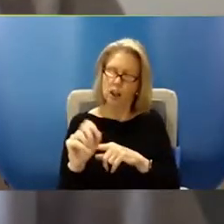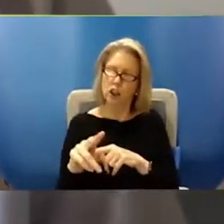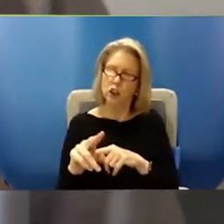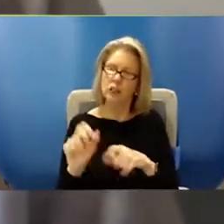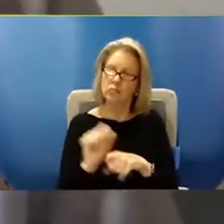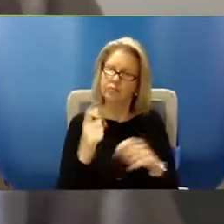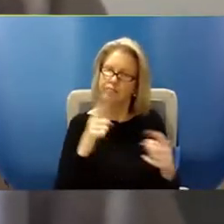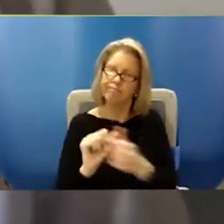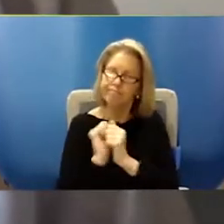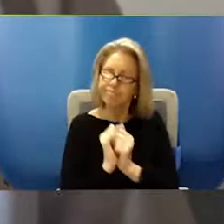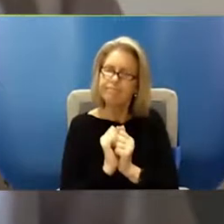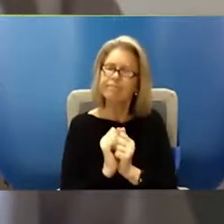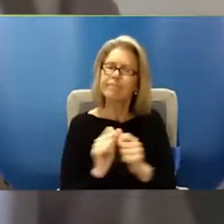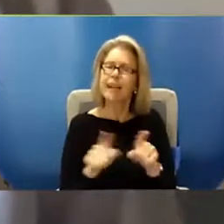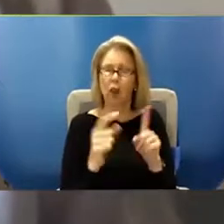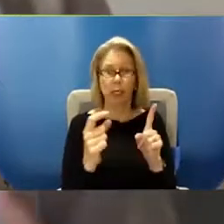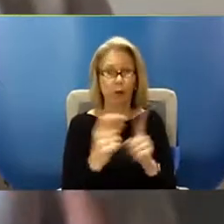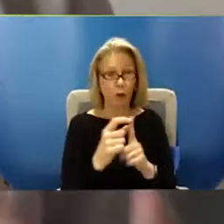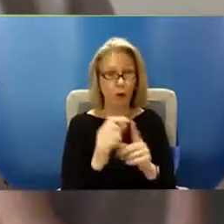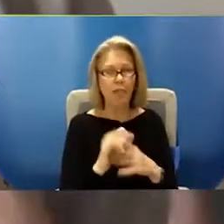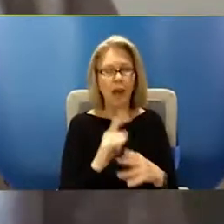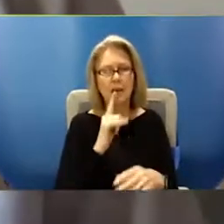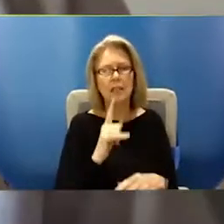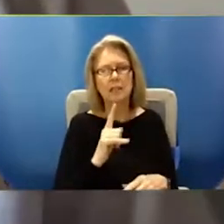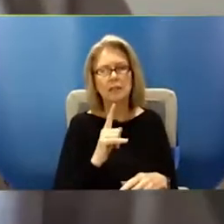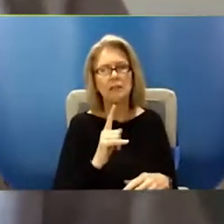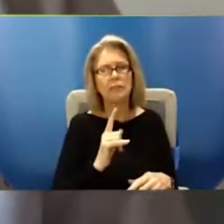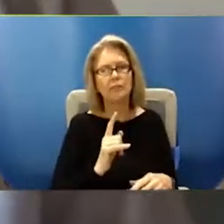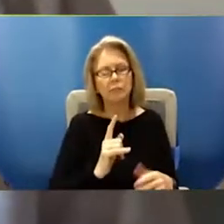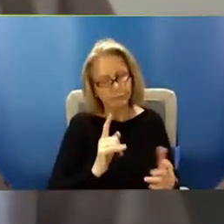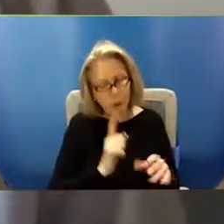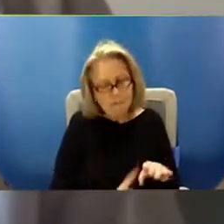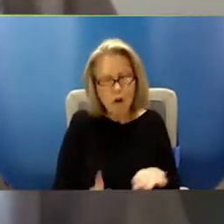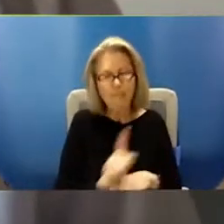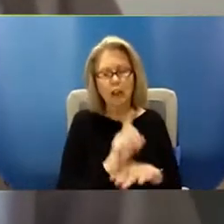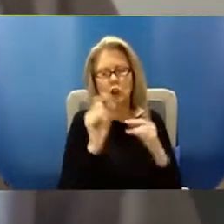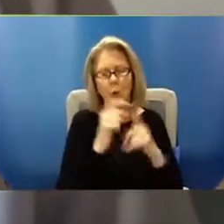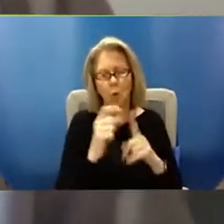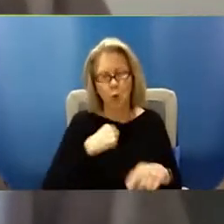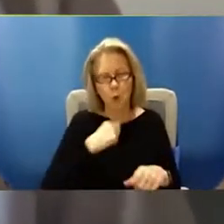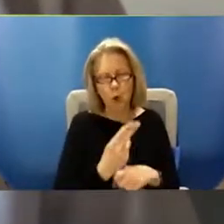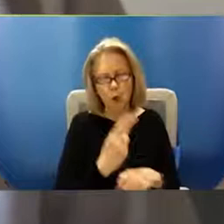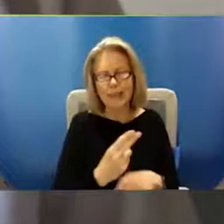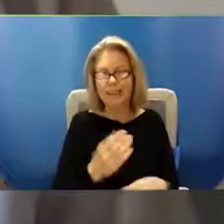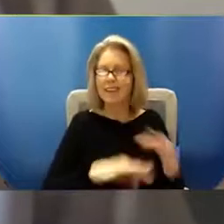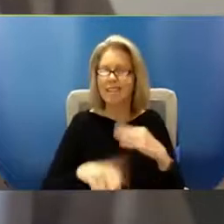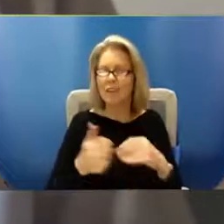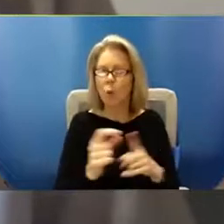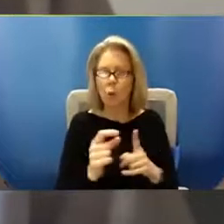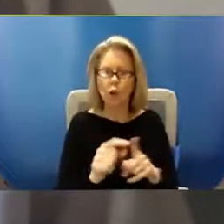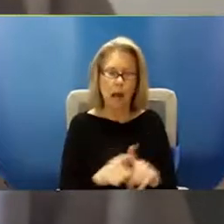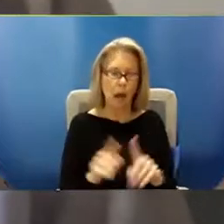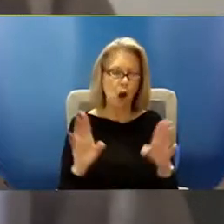of coalition as the word that is privileged and that we're using today, instead